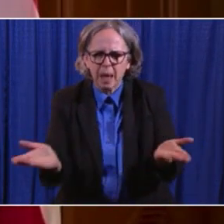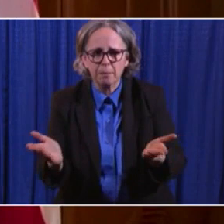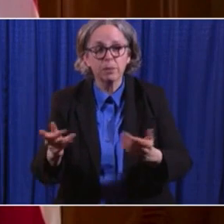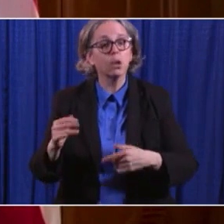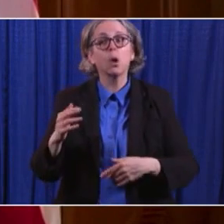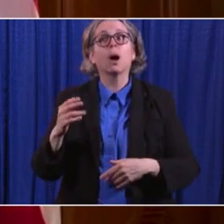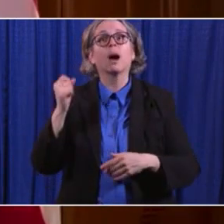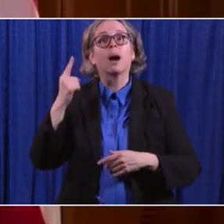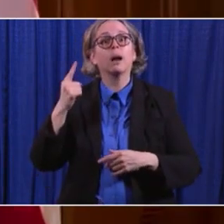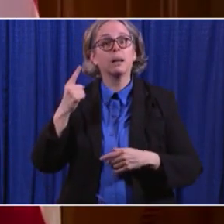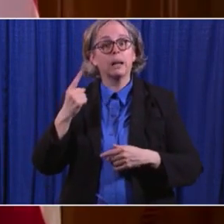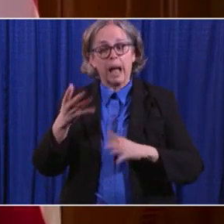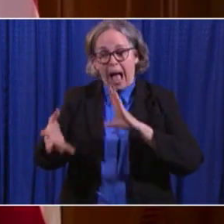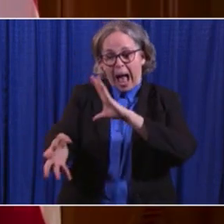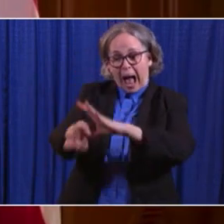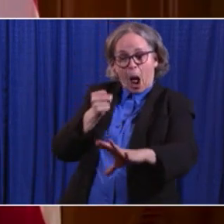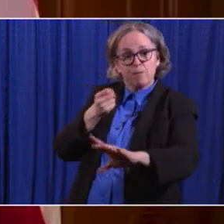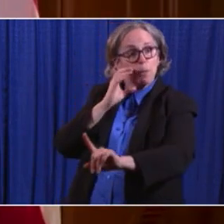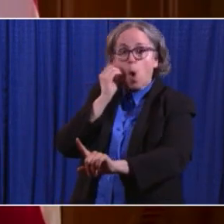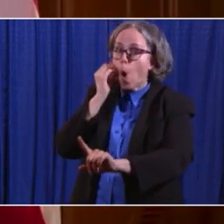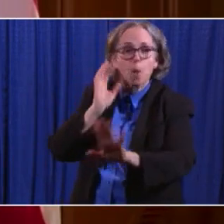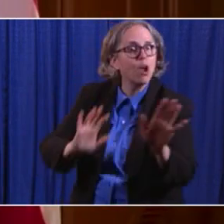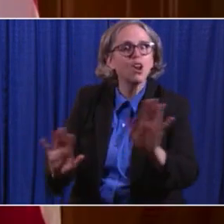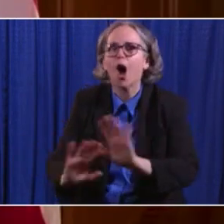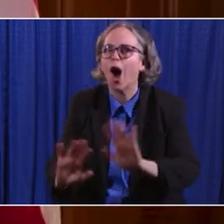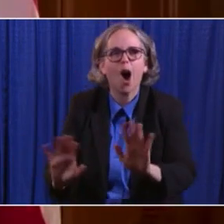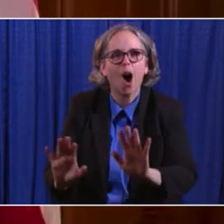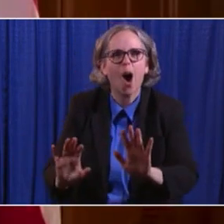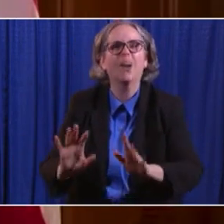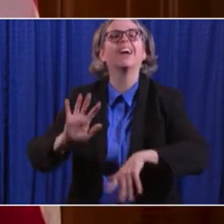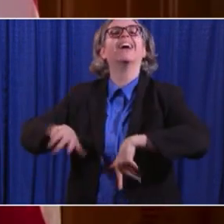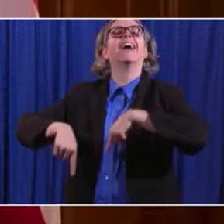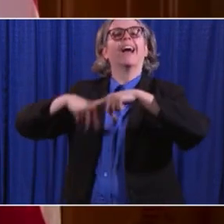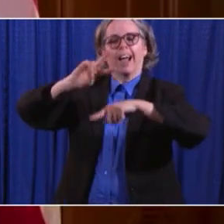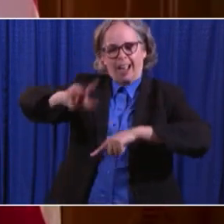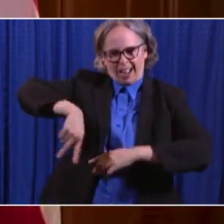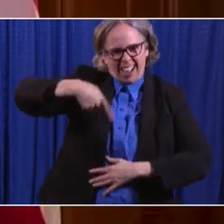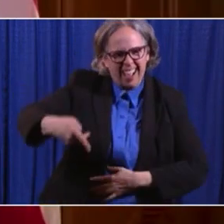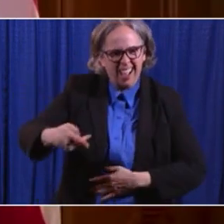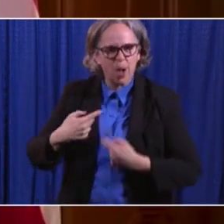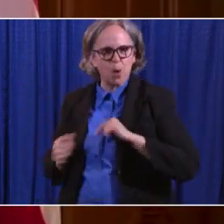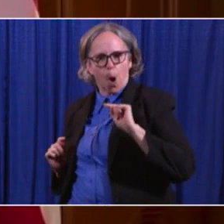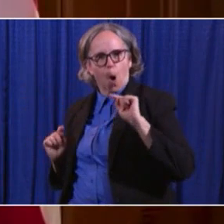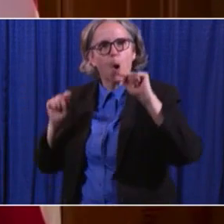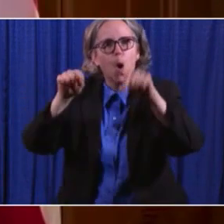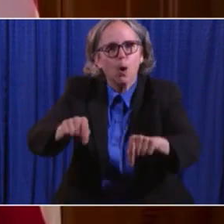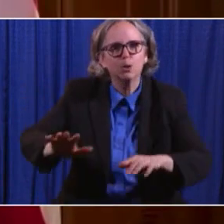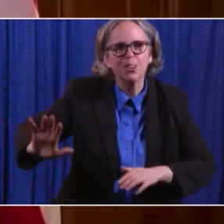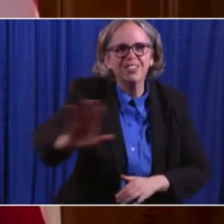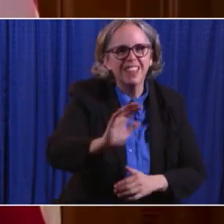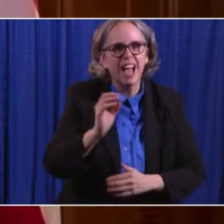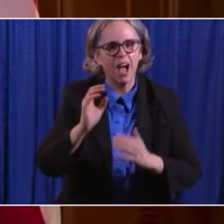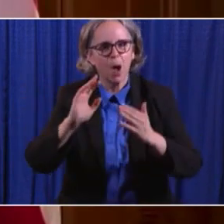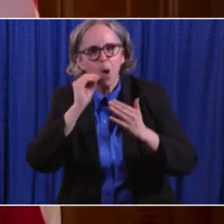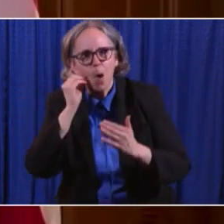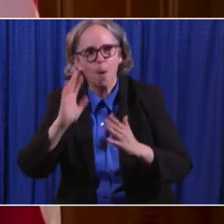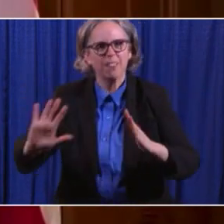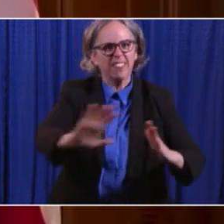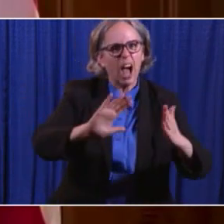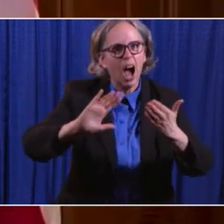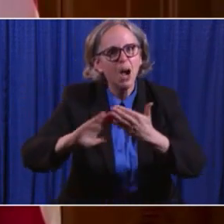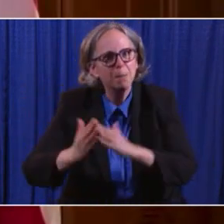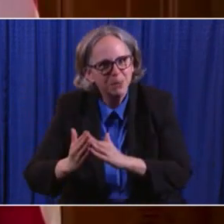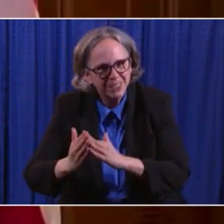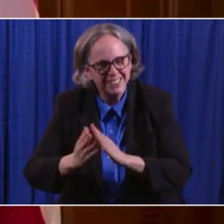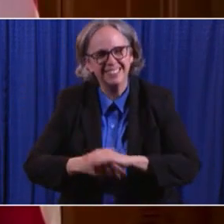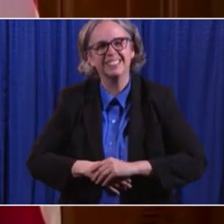serve children in their own communities, rather than in congregate settings that can be far away from the child's home